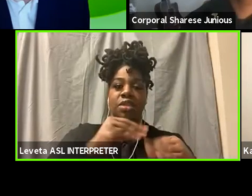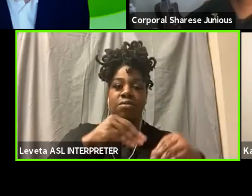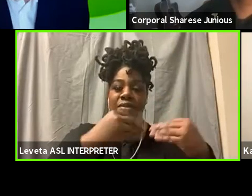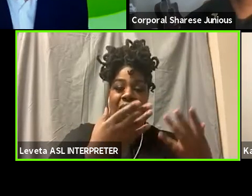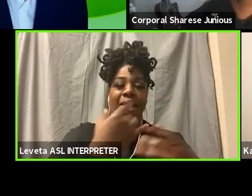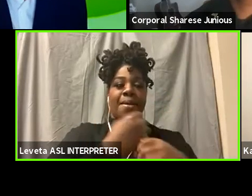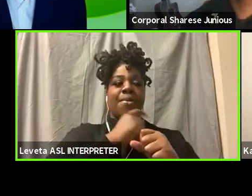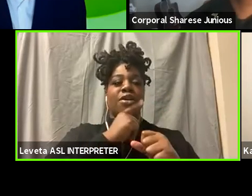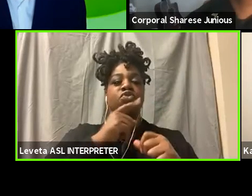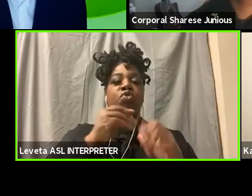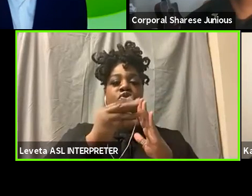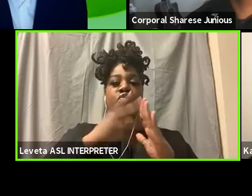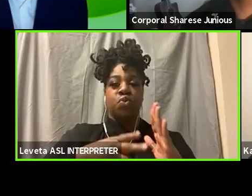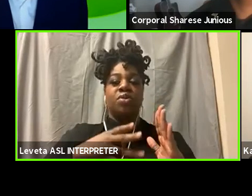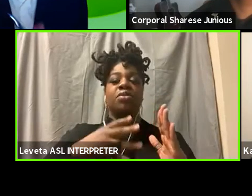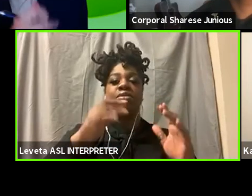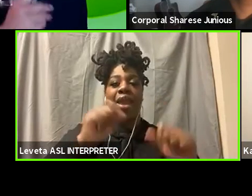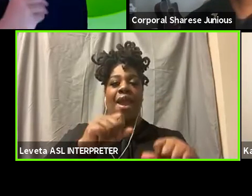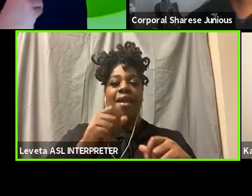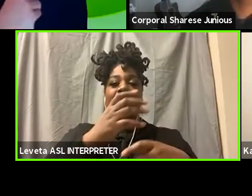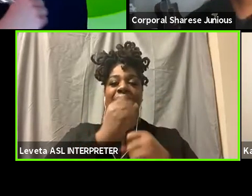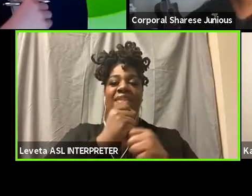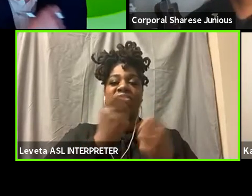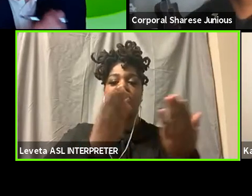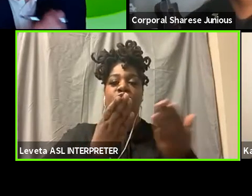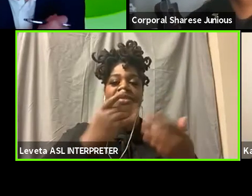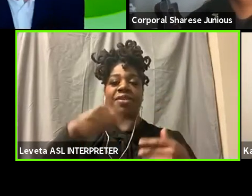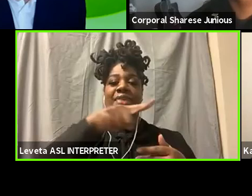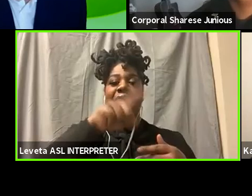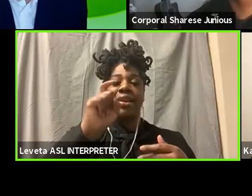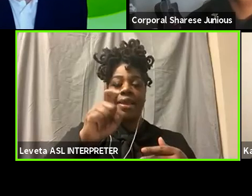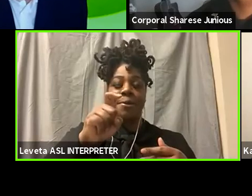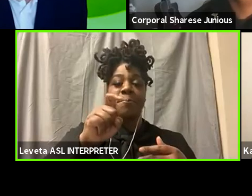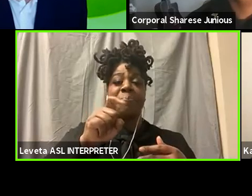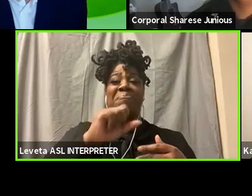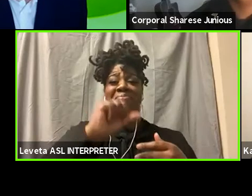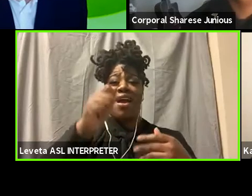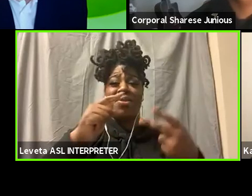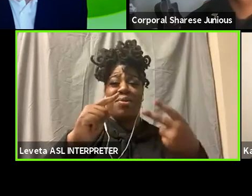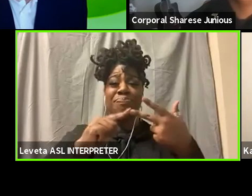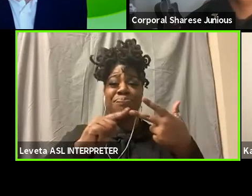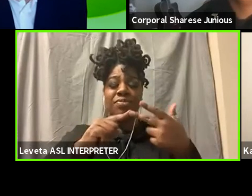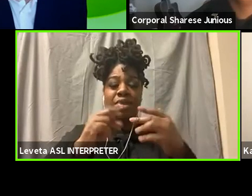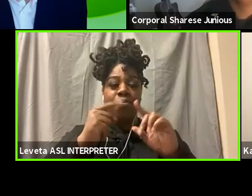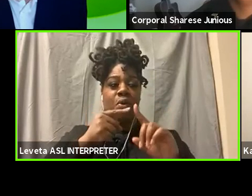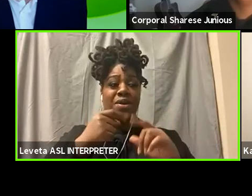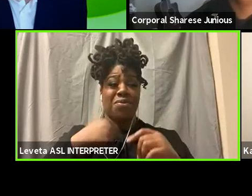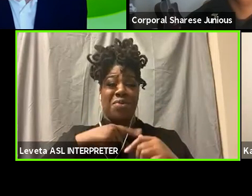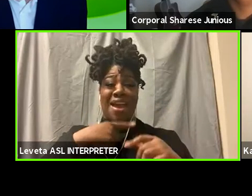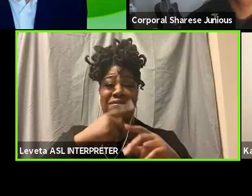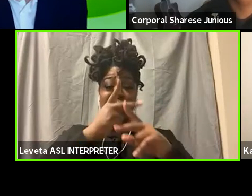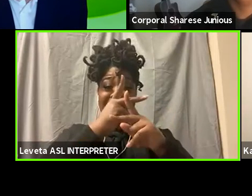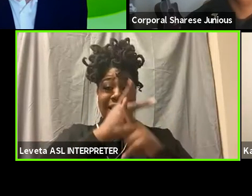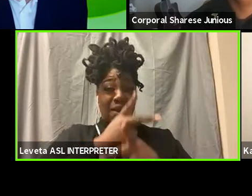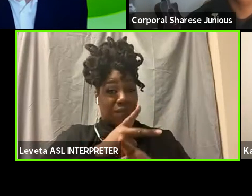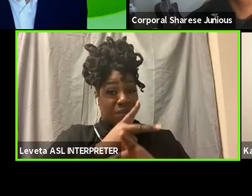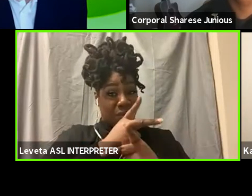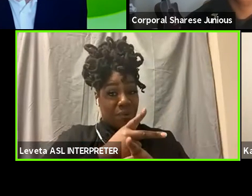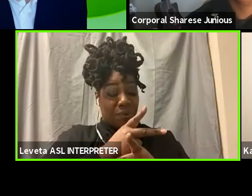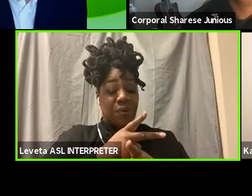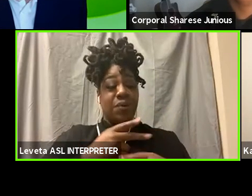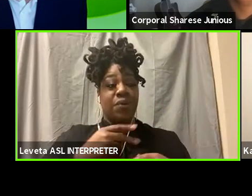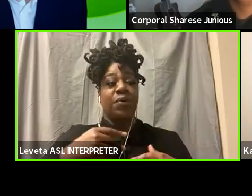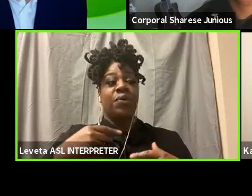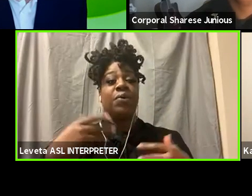need. The other piece, though, that I want to share about that is that we also have to kind of be careful to make sure that we